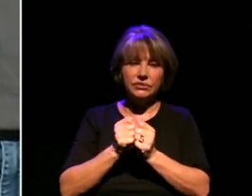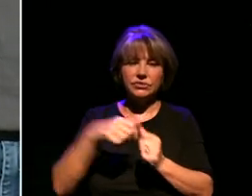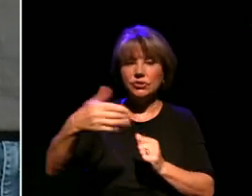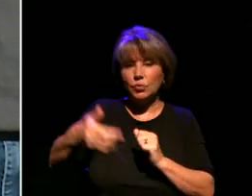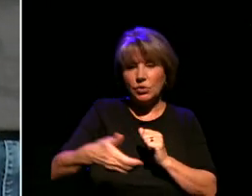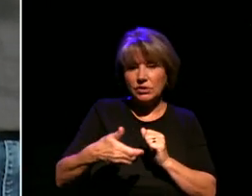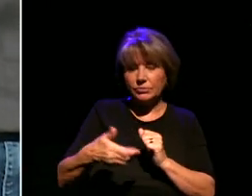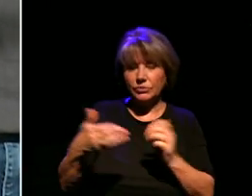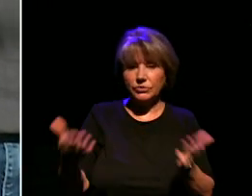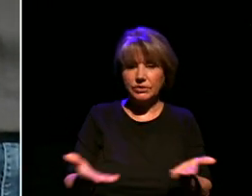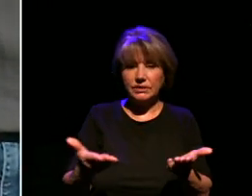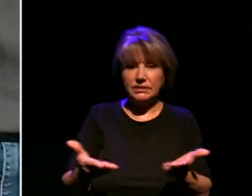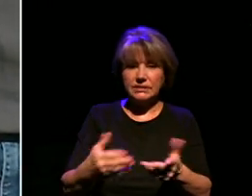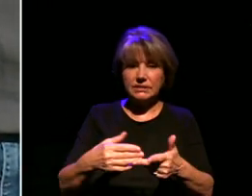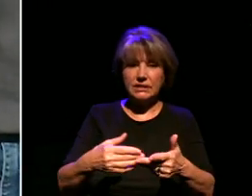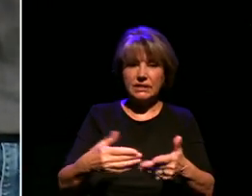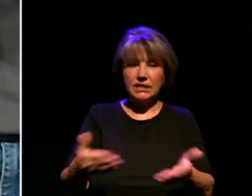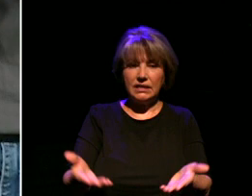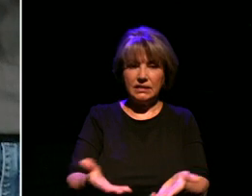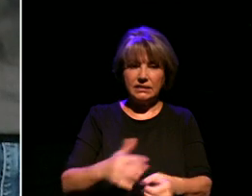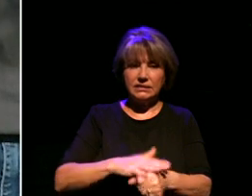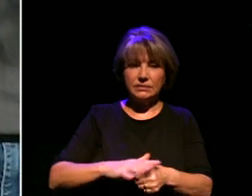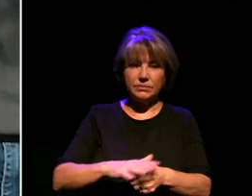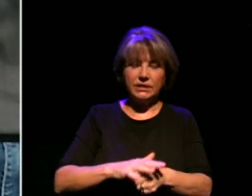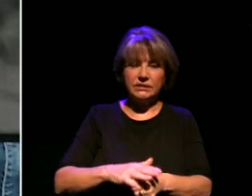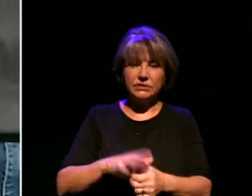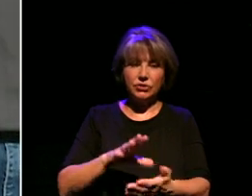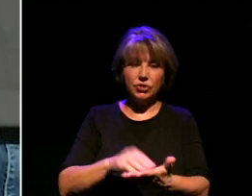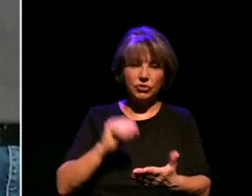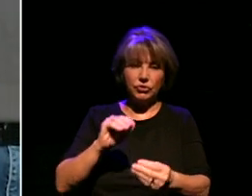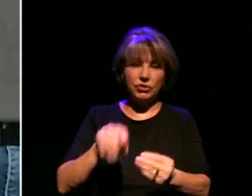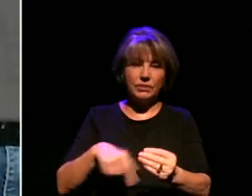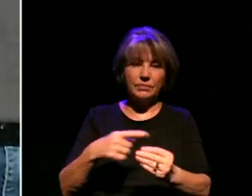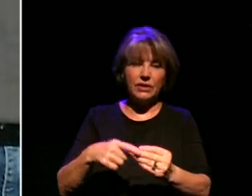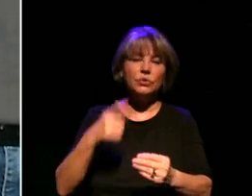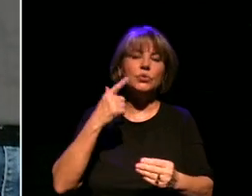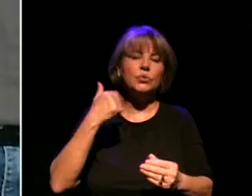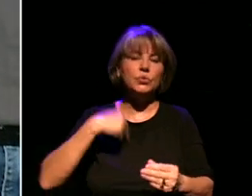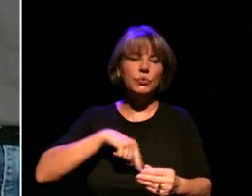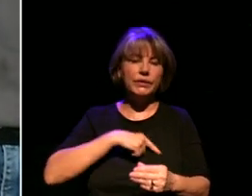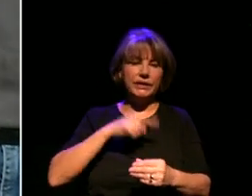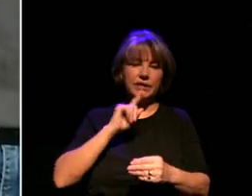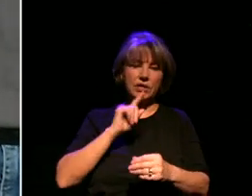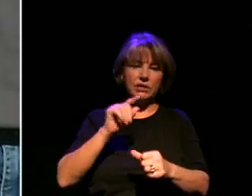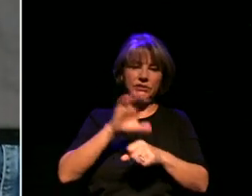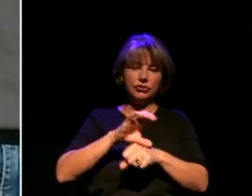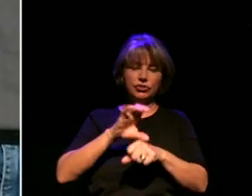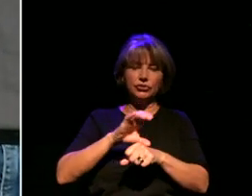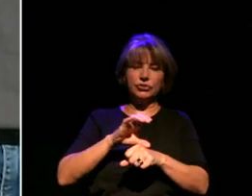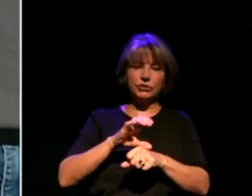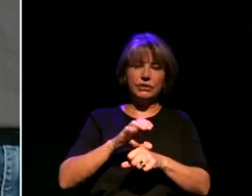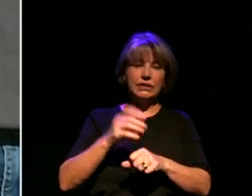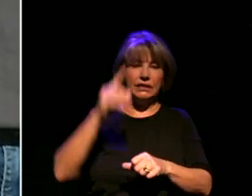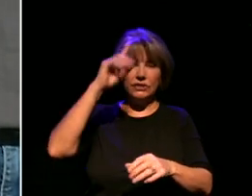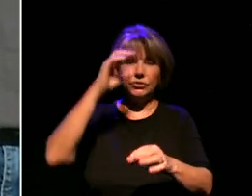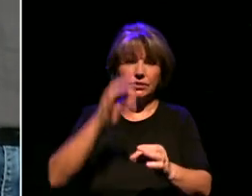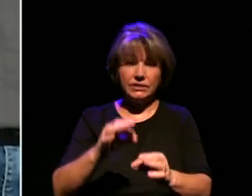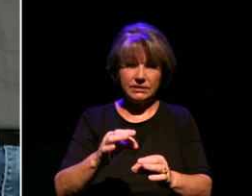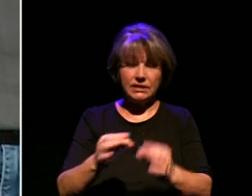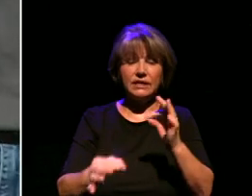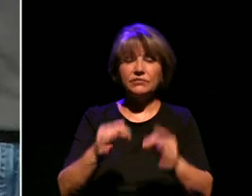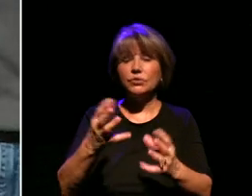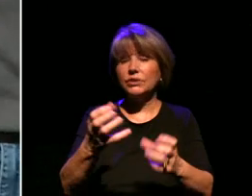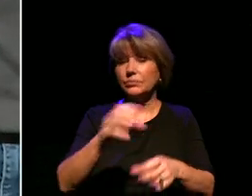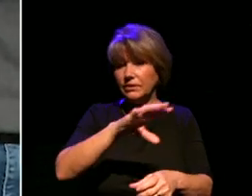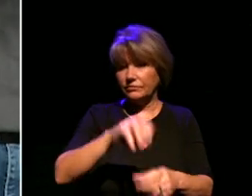just let you learn a little bit more about who we are to decide if you want to be a part. Unlike gym memberships, we're not going to